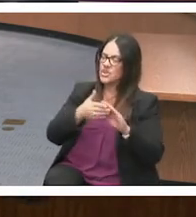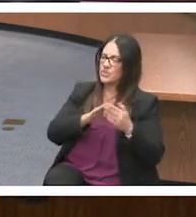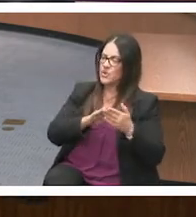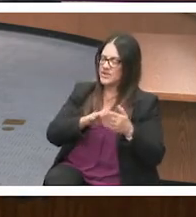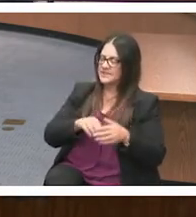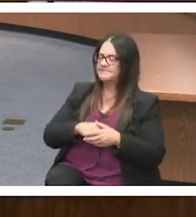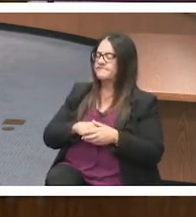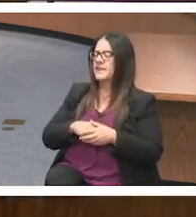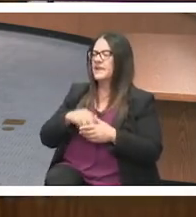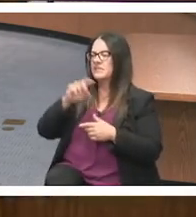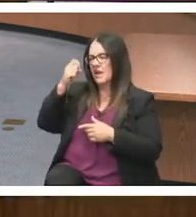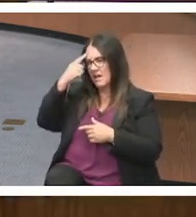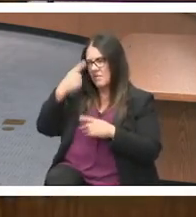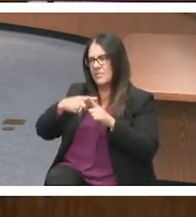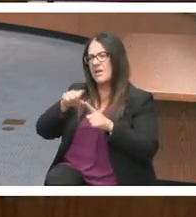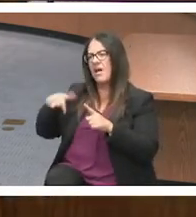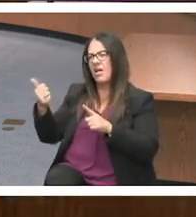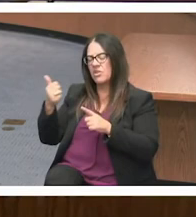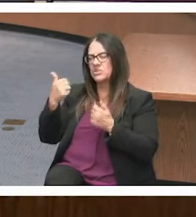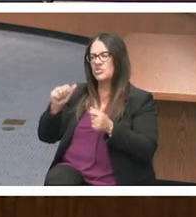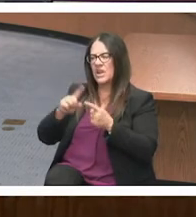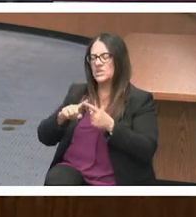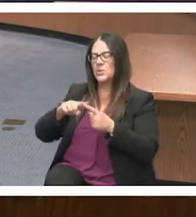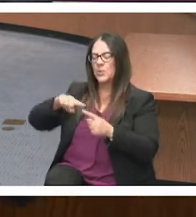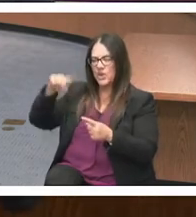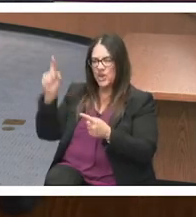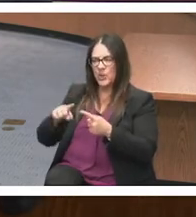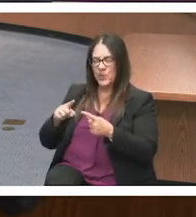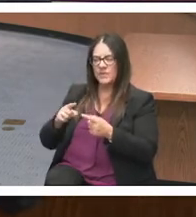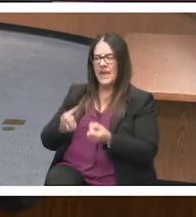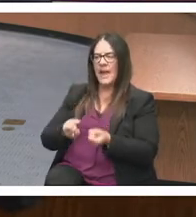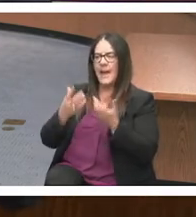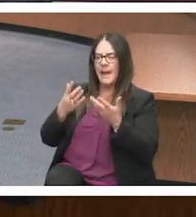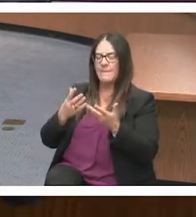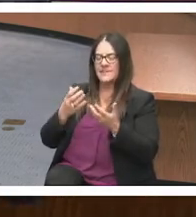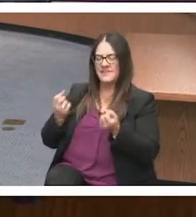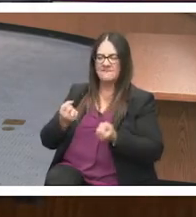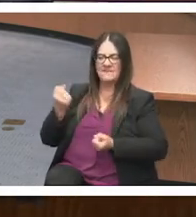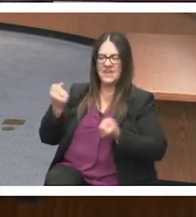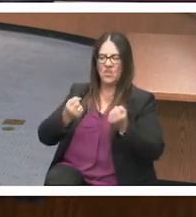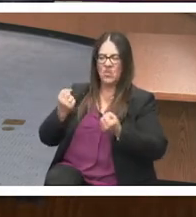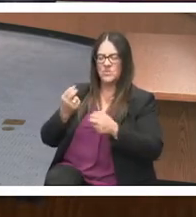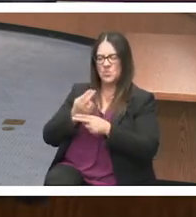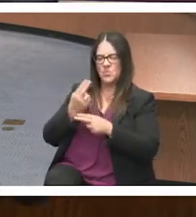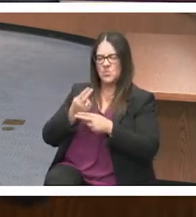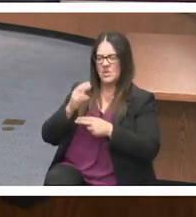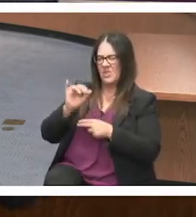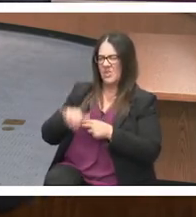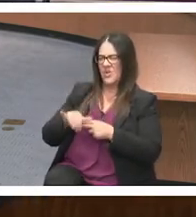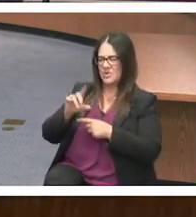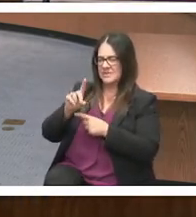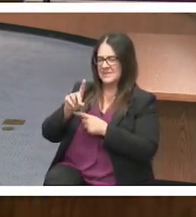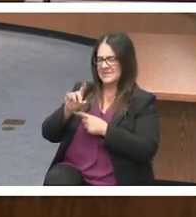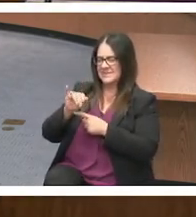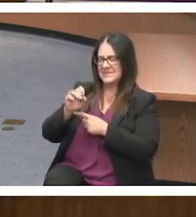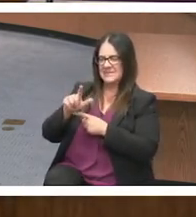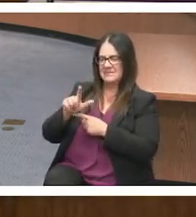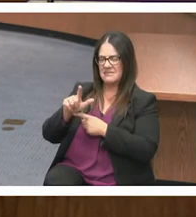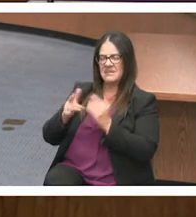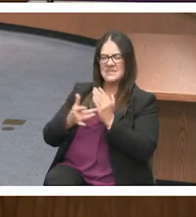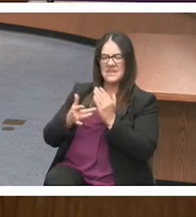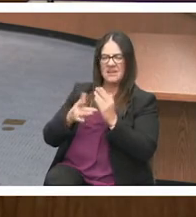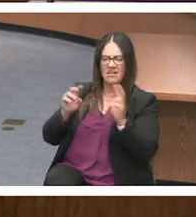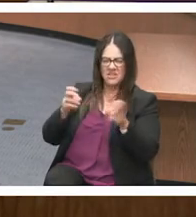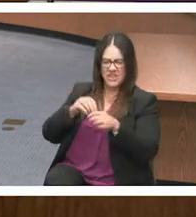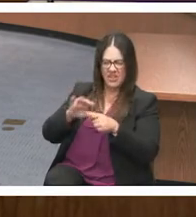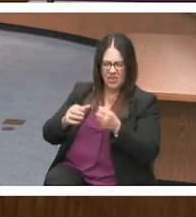others have been focused on trying to reduce the amount of vehicles using these conventional diesel technologies.